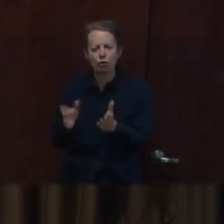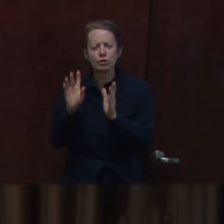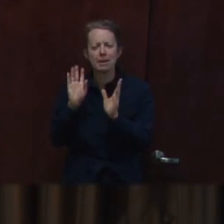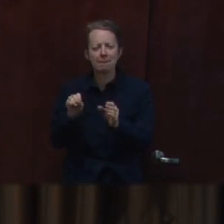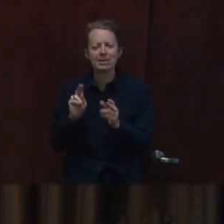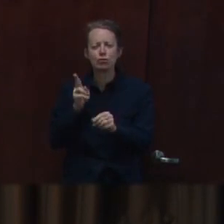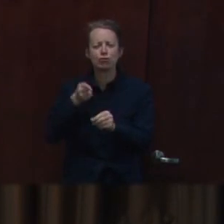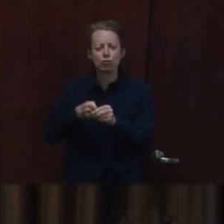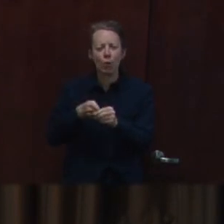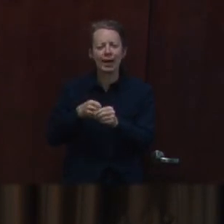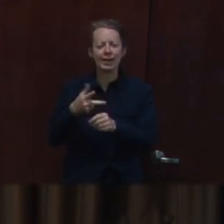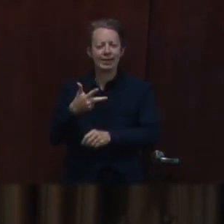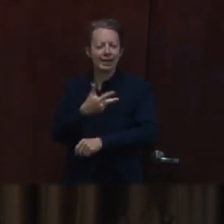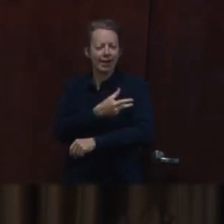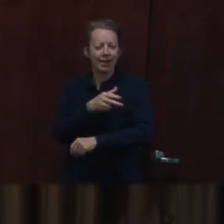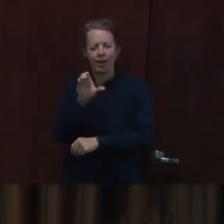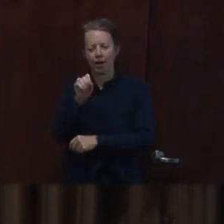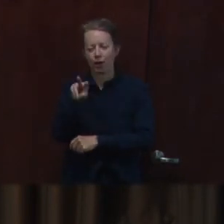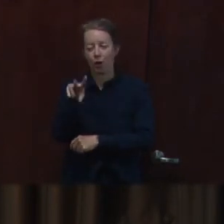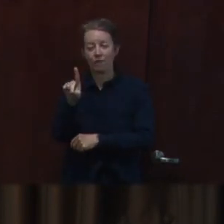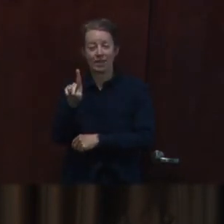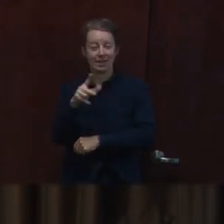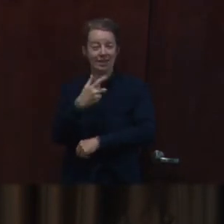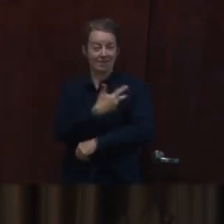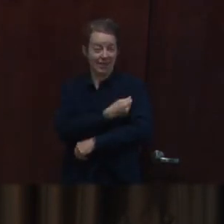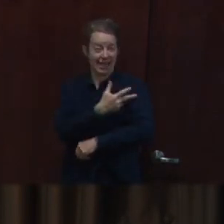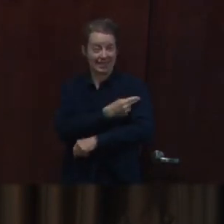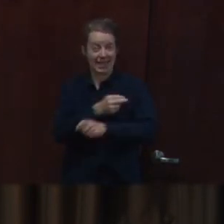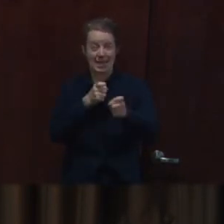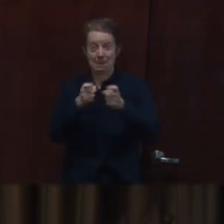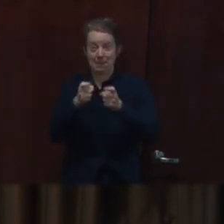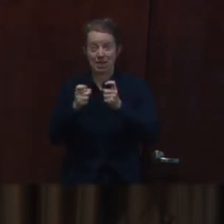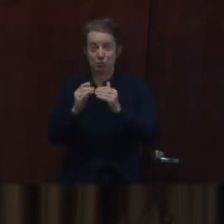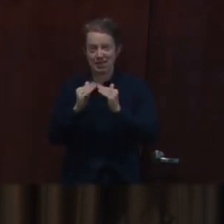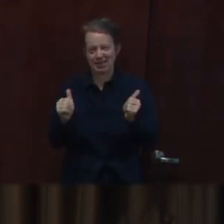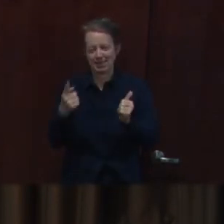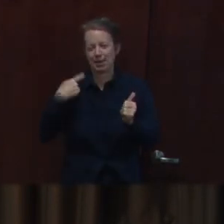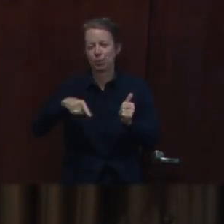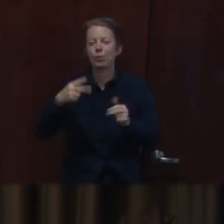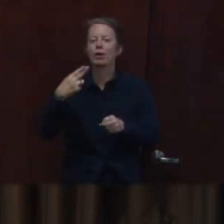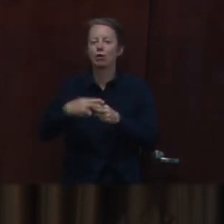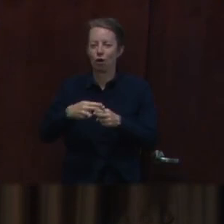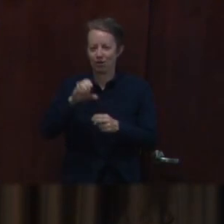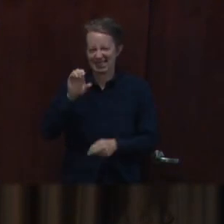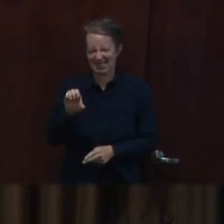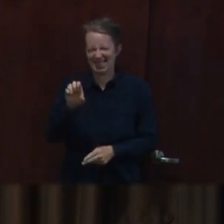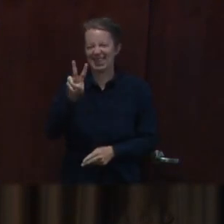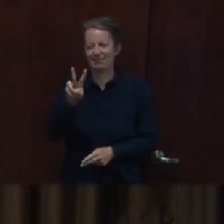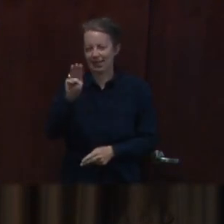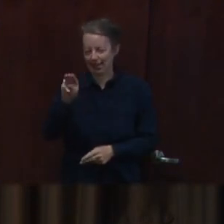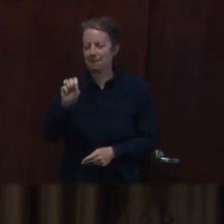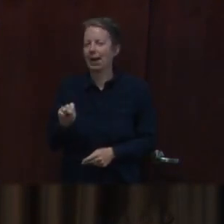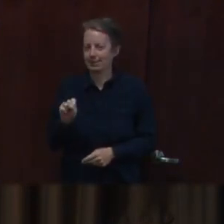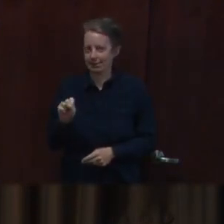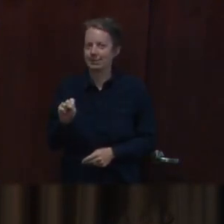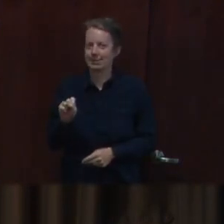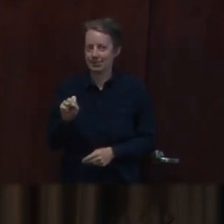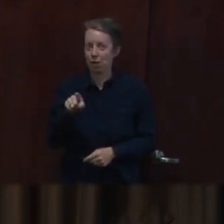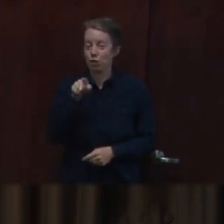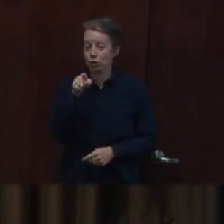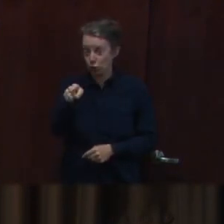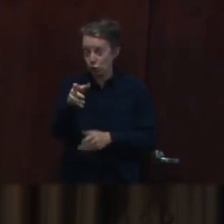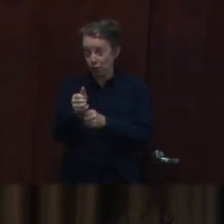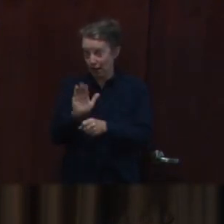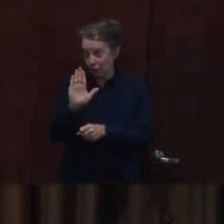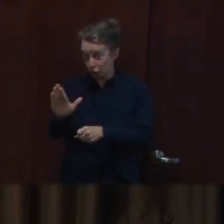the COVID vaccine management system. That's the thing we call CVMS. When you get your vaccine, you